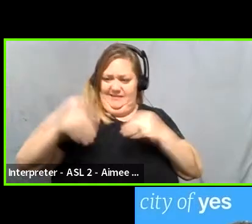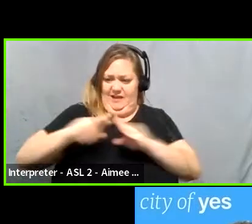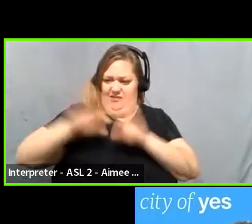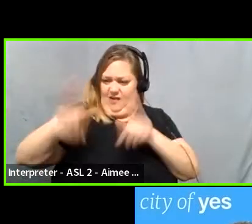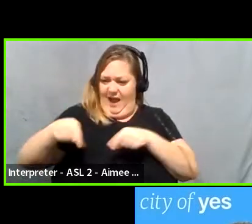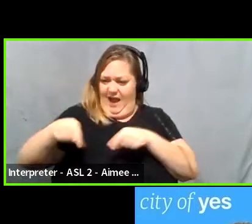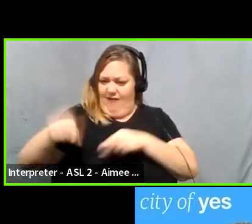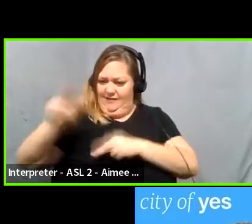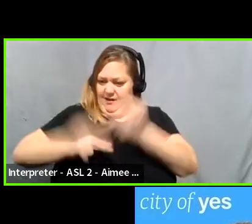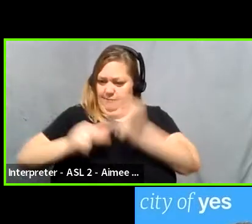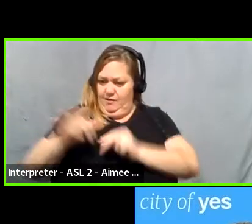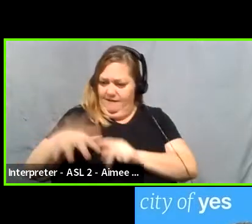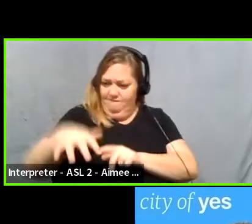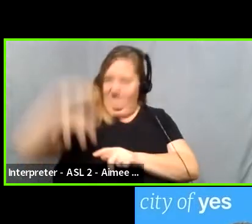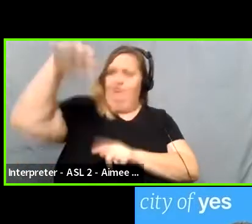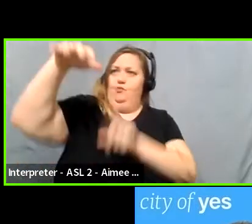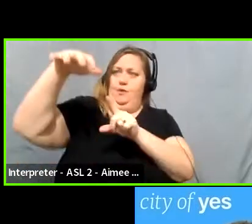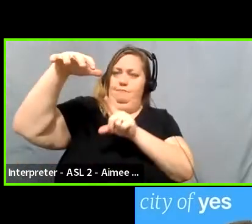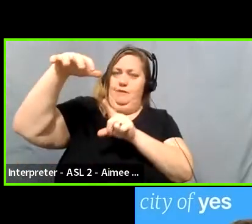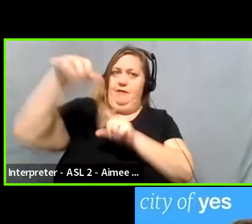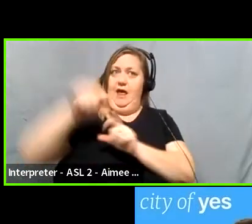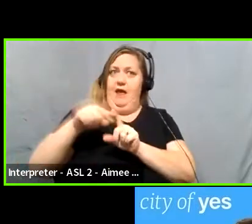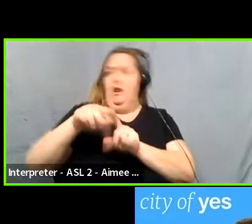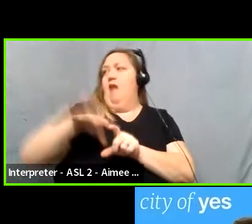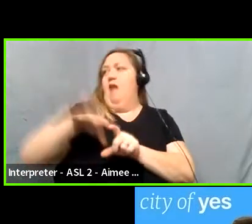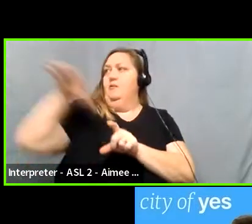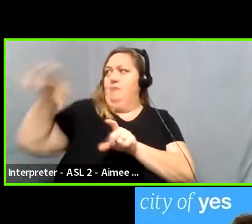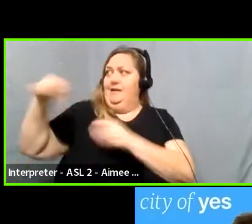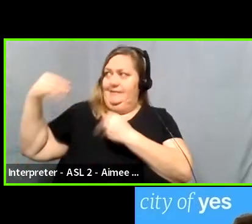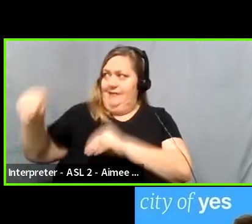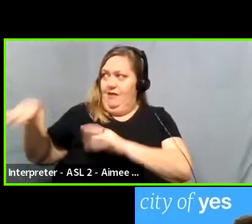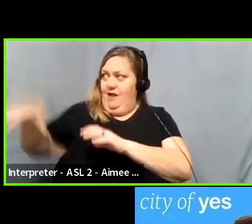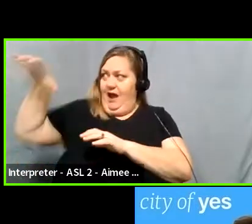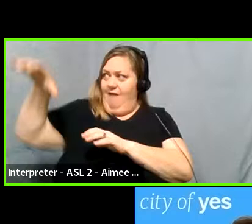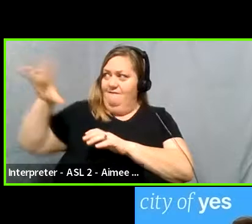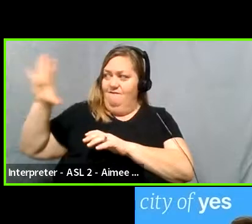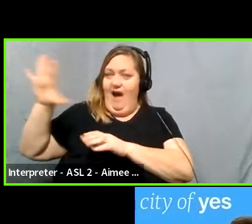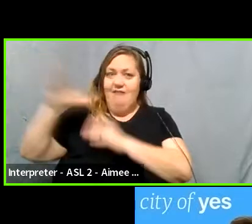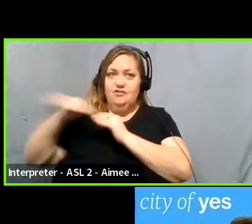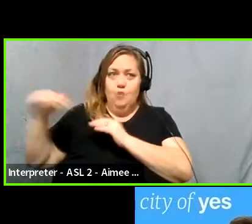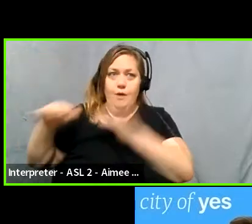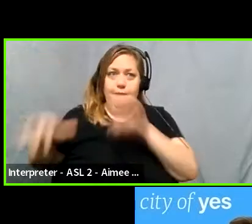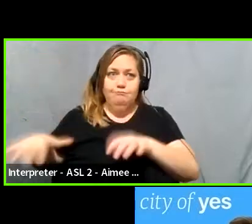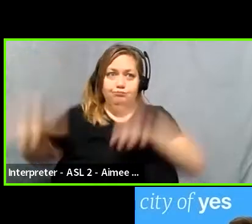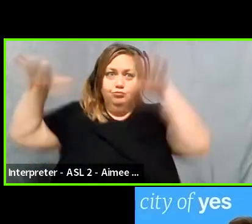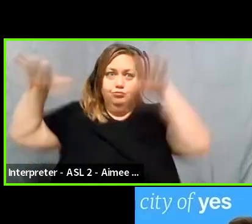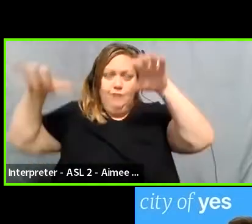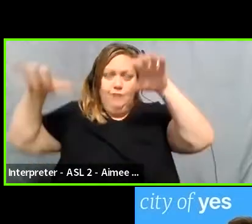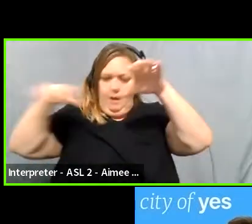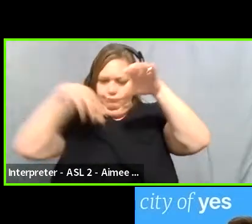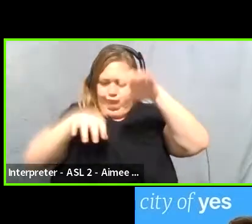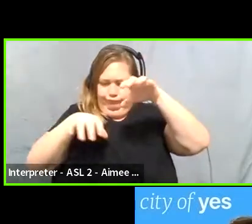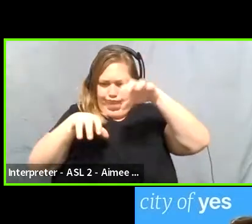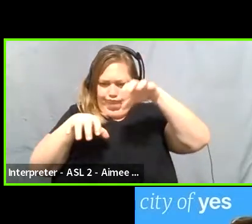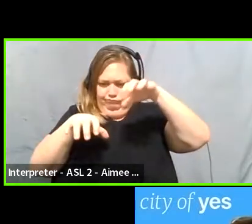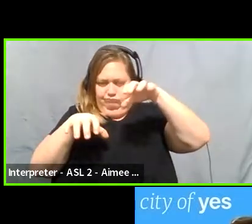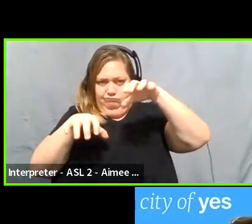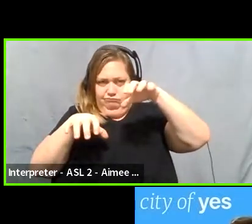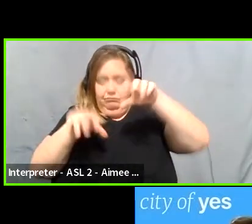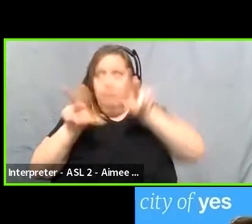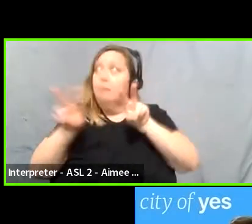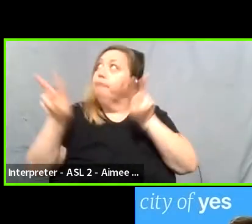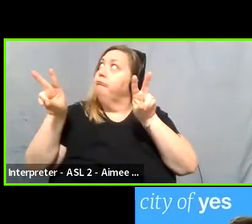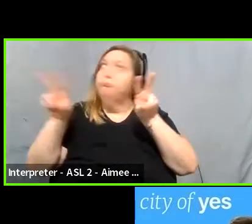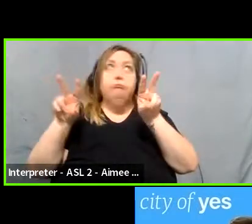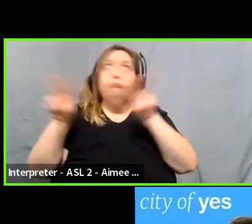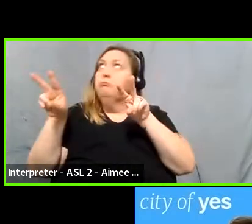build a five story building. And if the person on the other side of me sells their house, they're going to build a five story building. Is that correct? Am I understanding